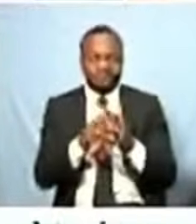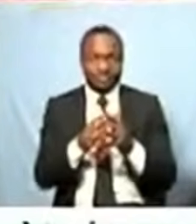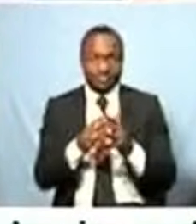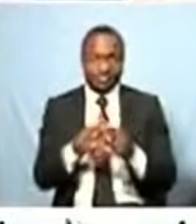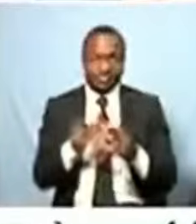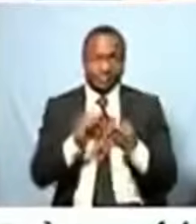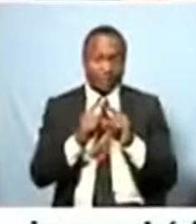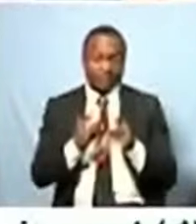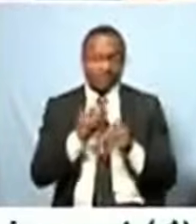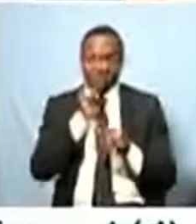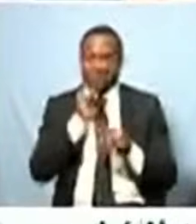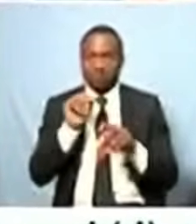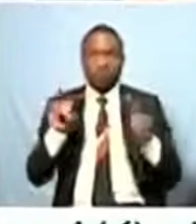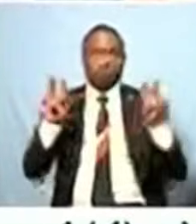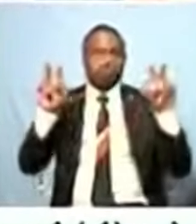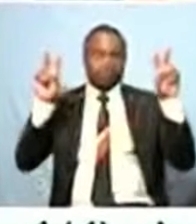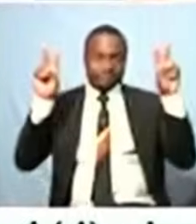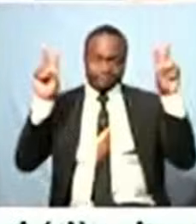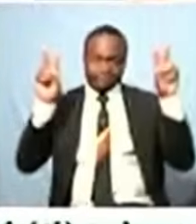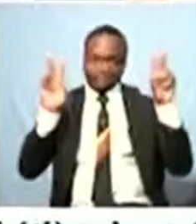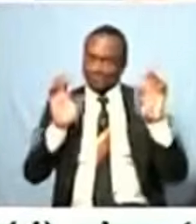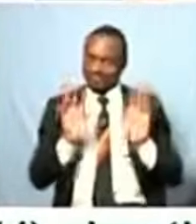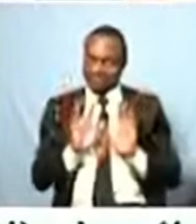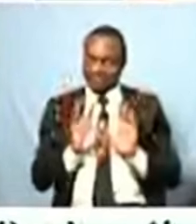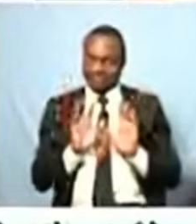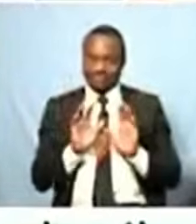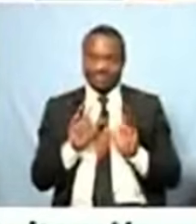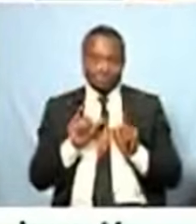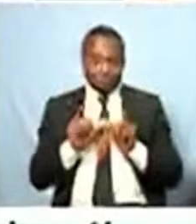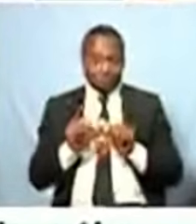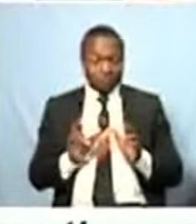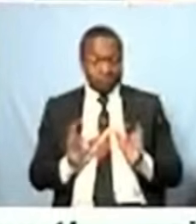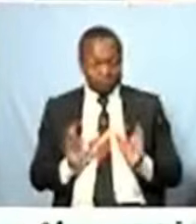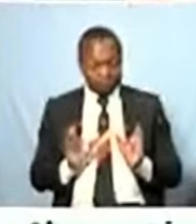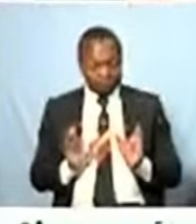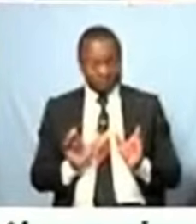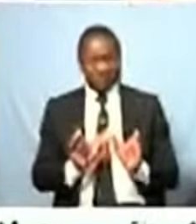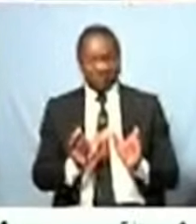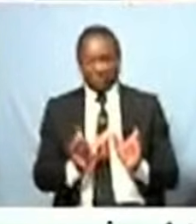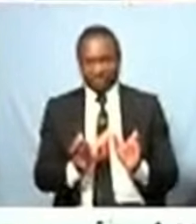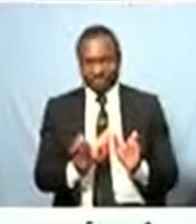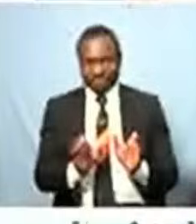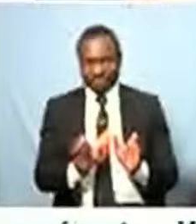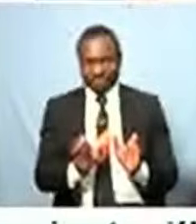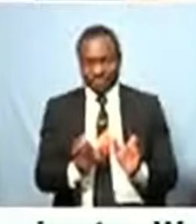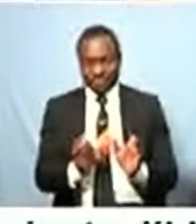However, we have not given up. We are still pushing. There is a chance that even that funding might come